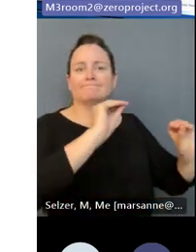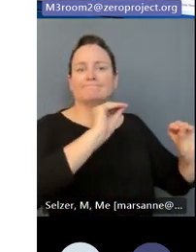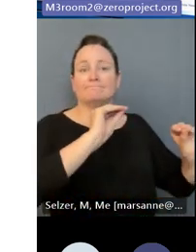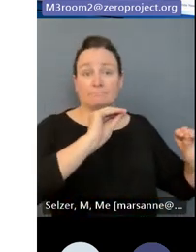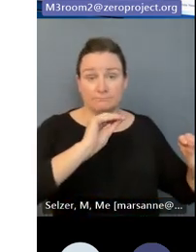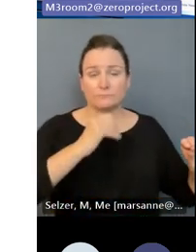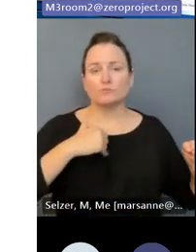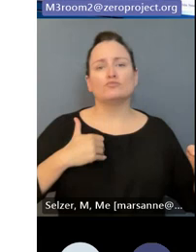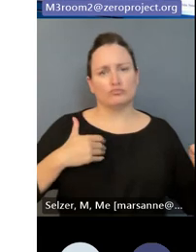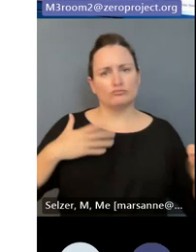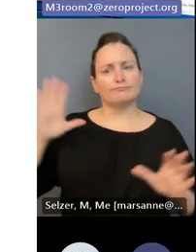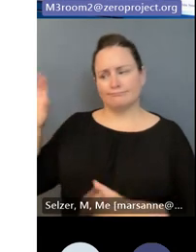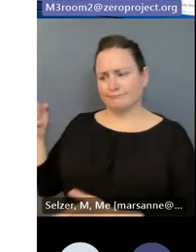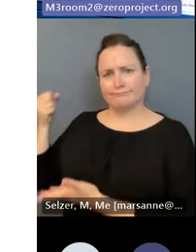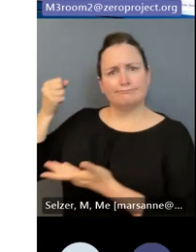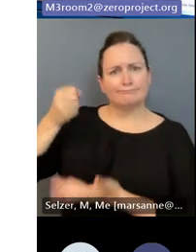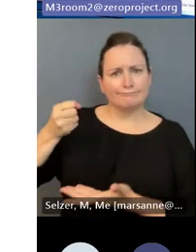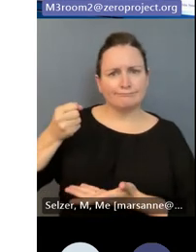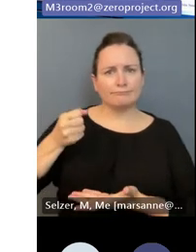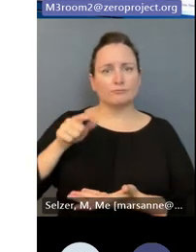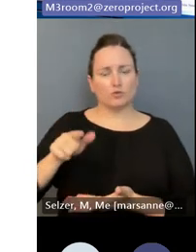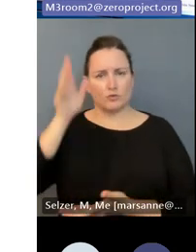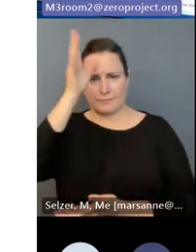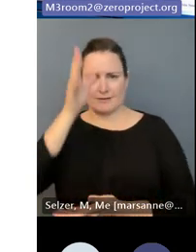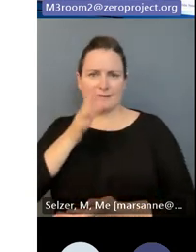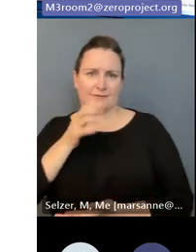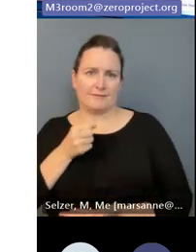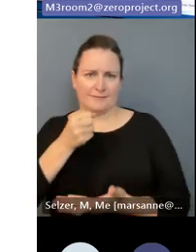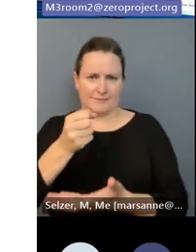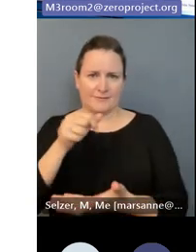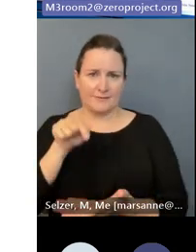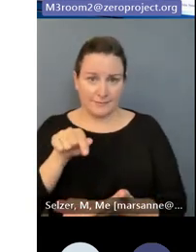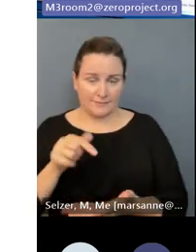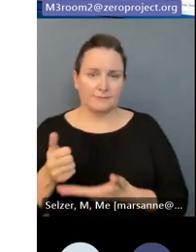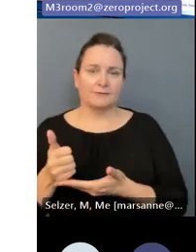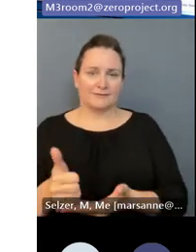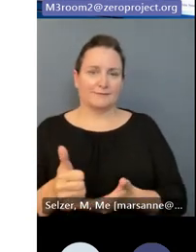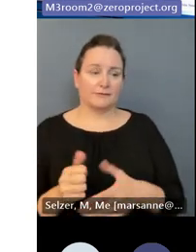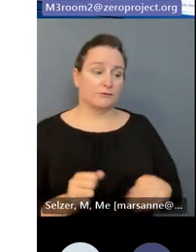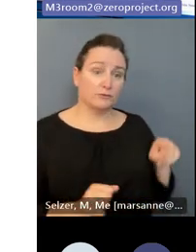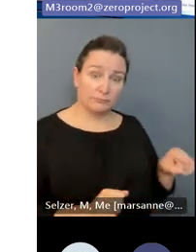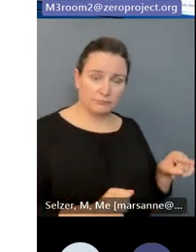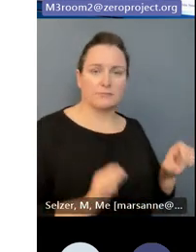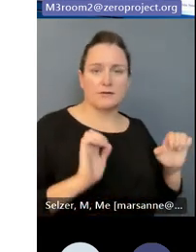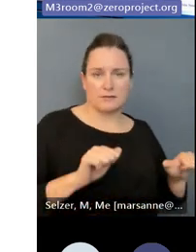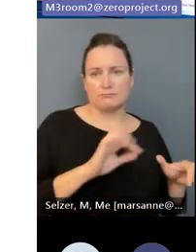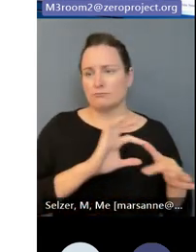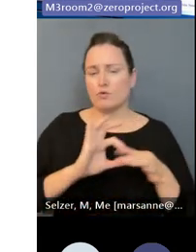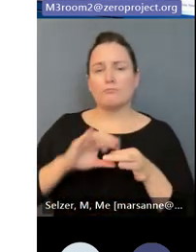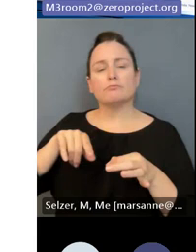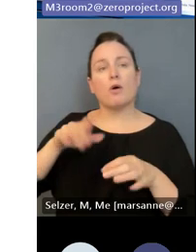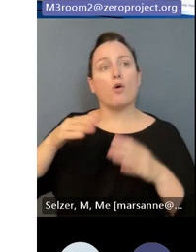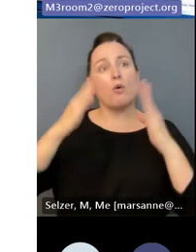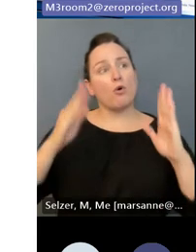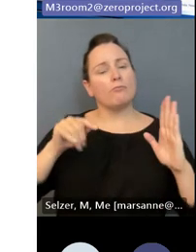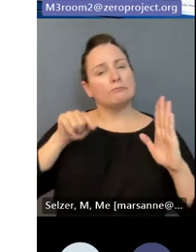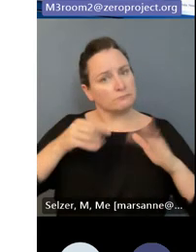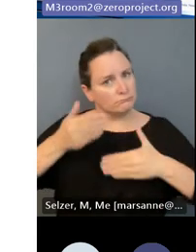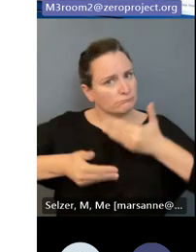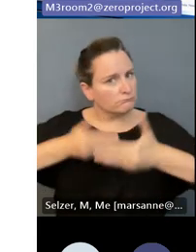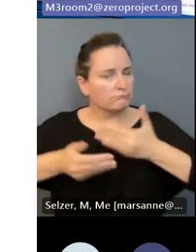so that the child's development does not get affected by any barrier. To dive a bit deeper into our